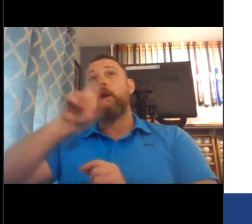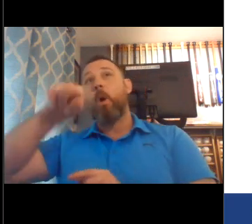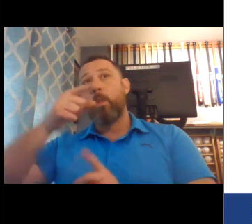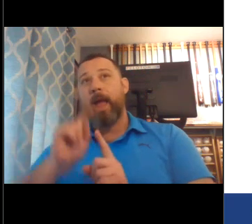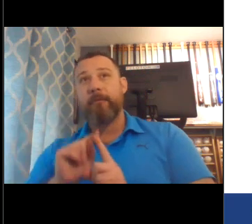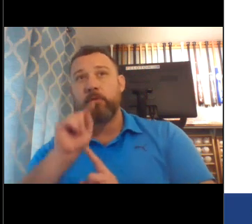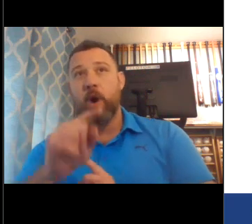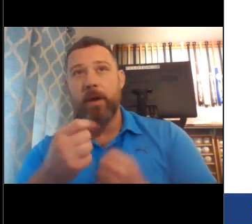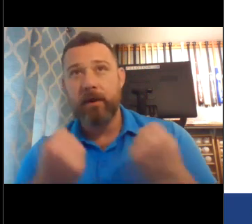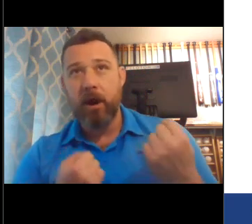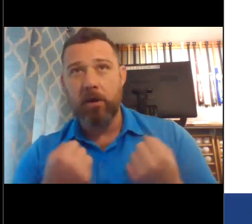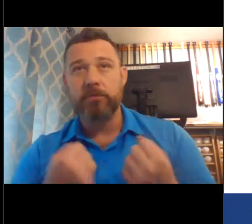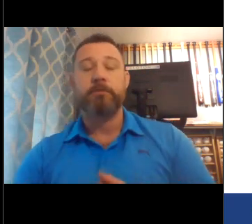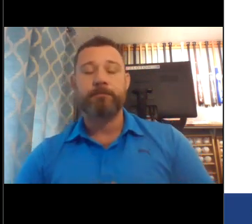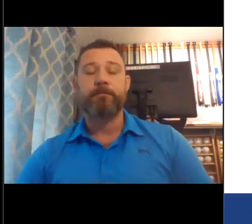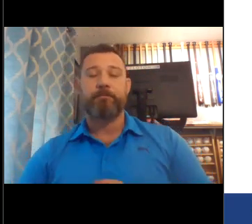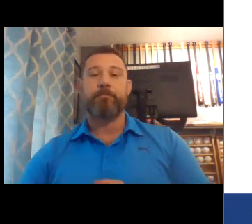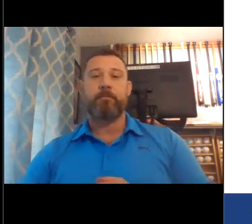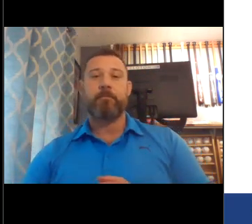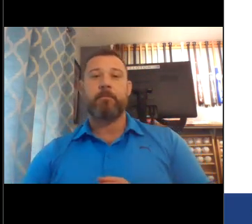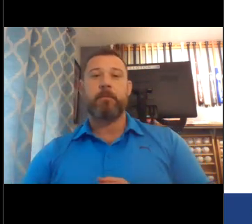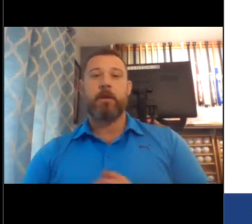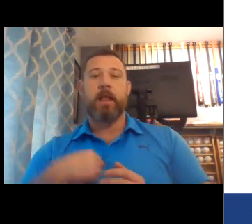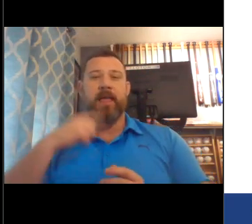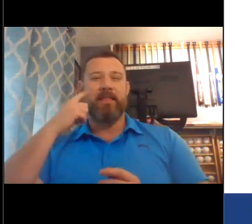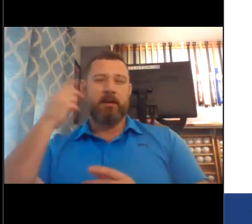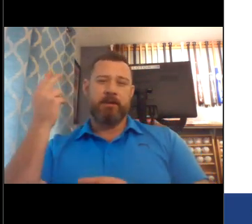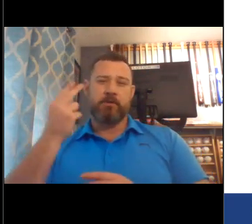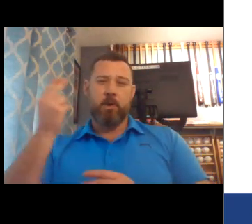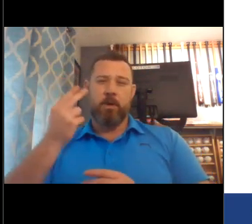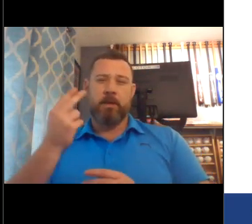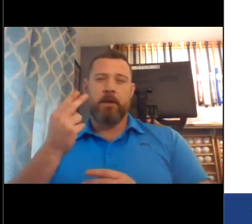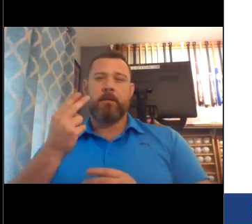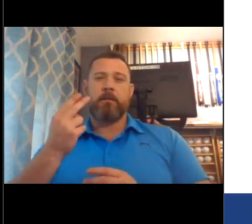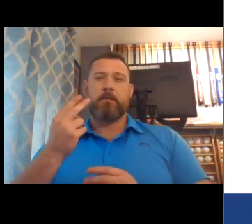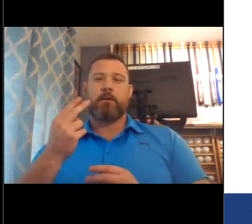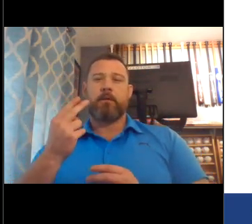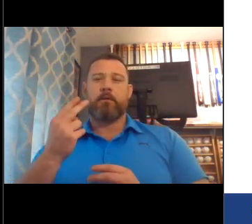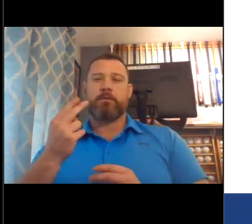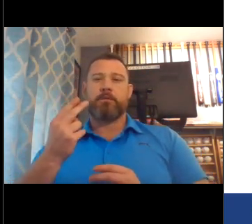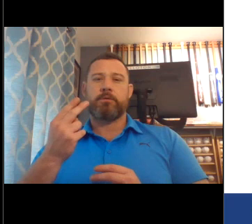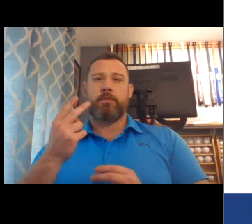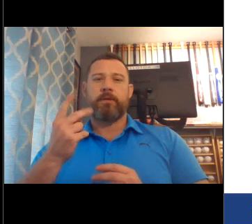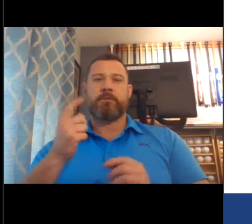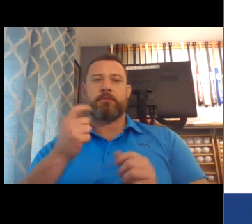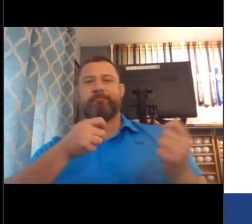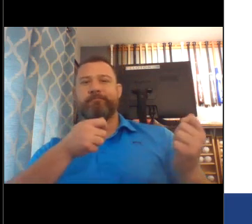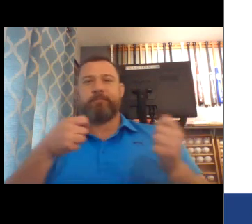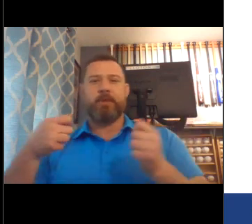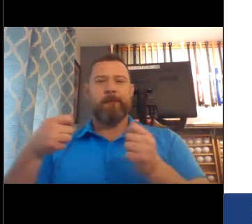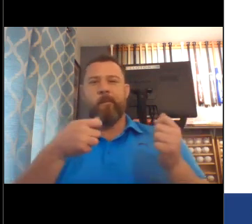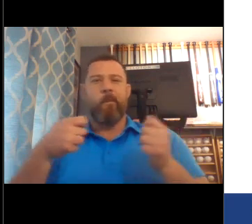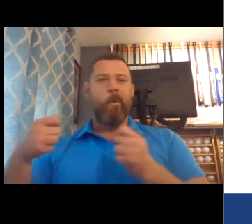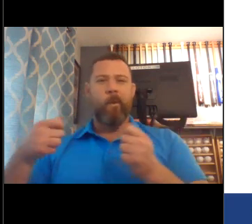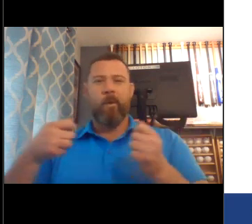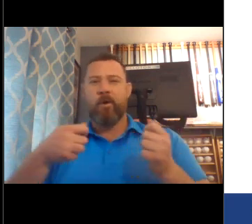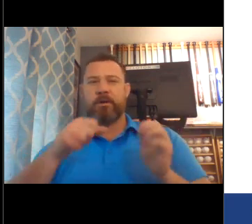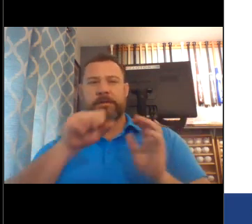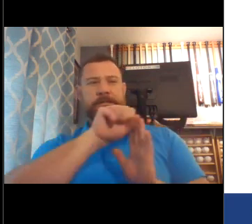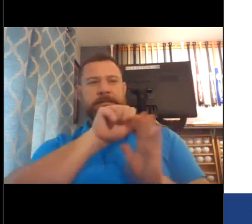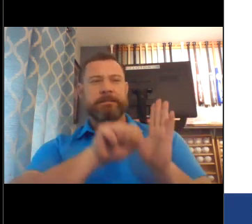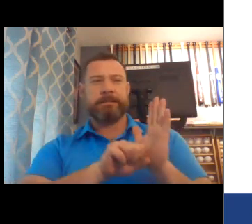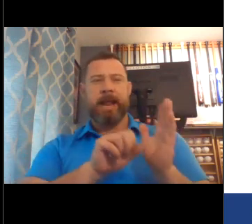I could just comment on that. I mean, I do think historically there's this sort of tug of war that always goes on, state versus